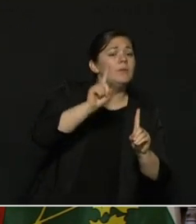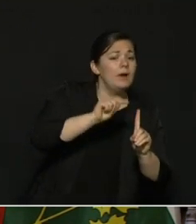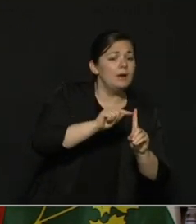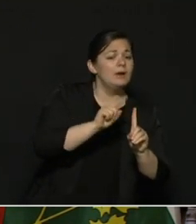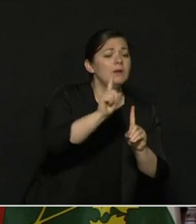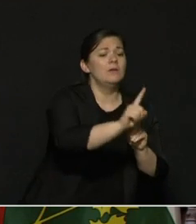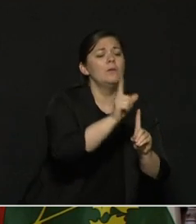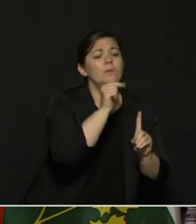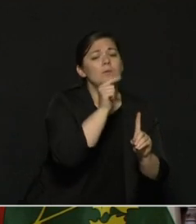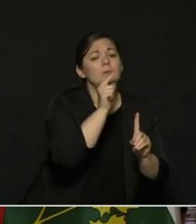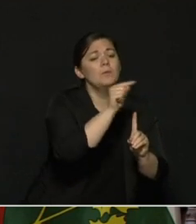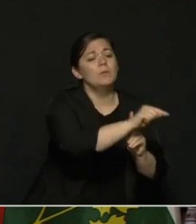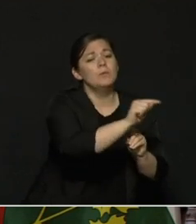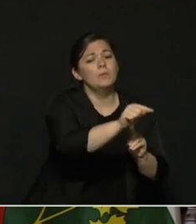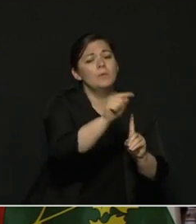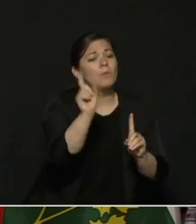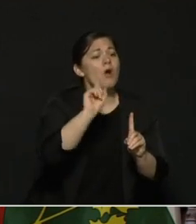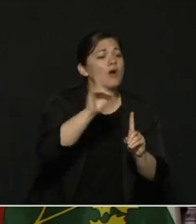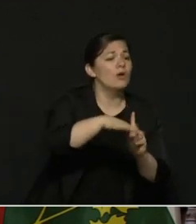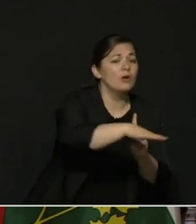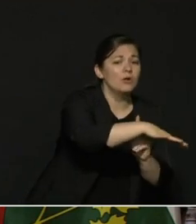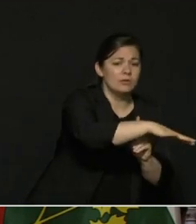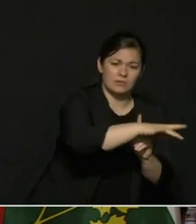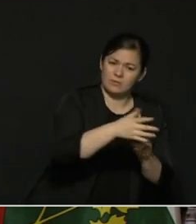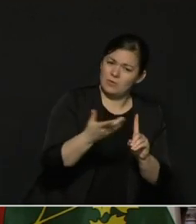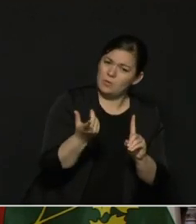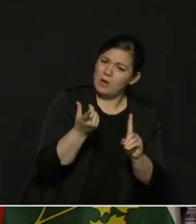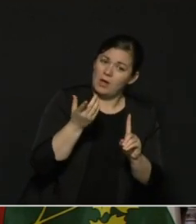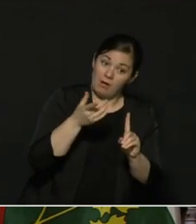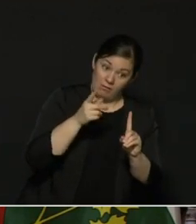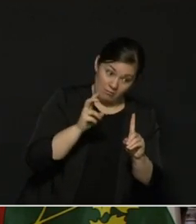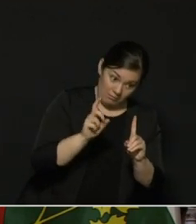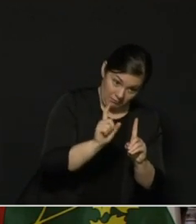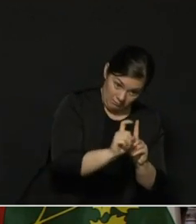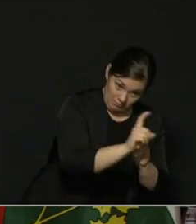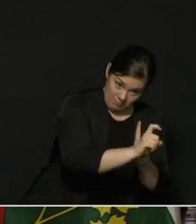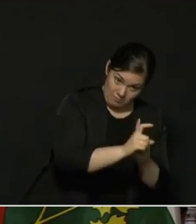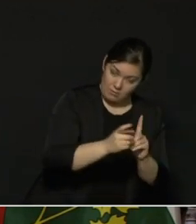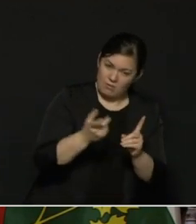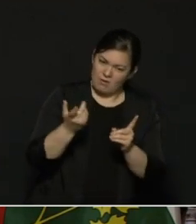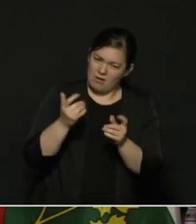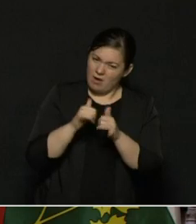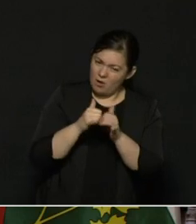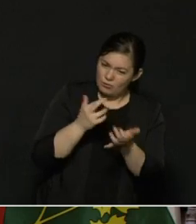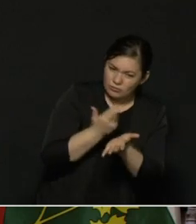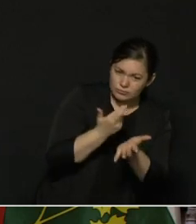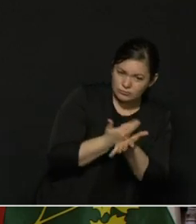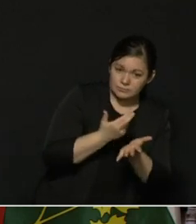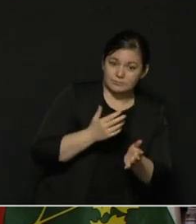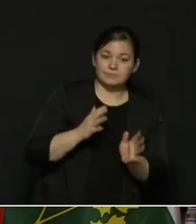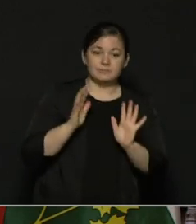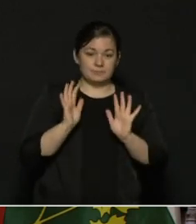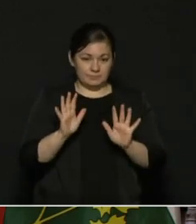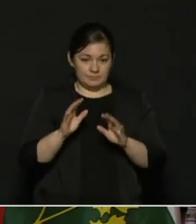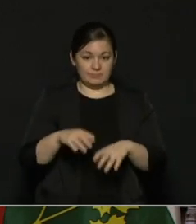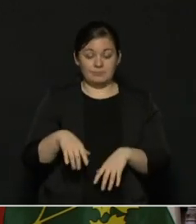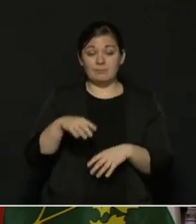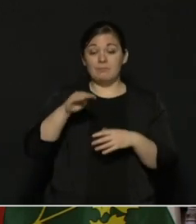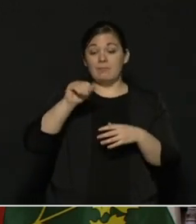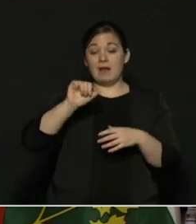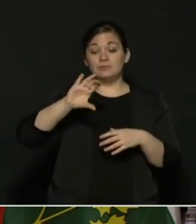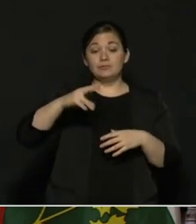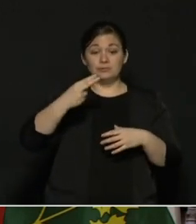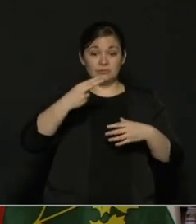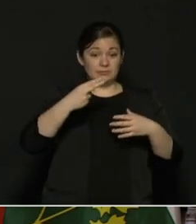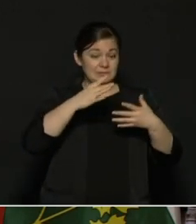what we have is, of course, we have a lot more testing capacity than we did when we started into this back in early March, almost 3 times.